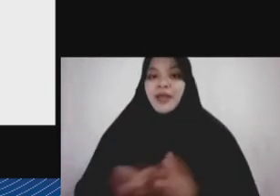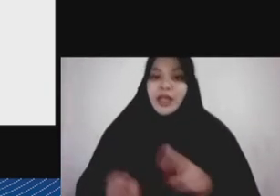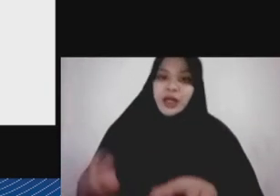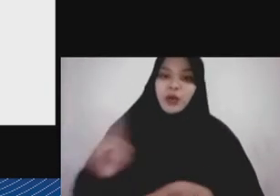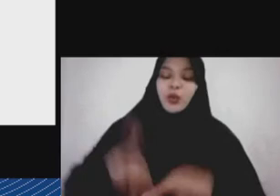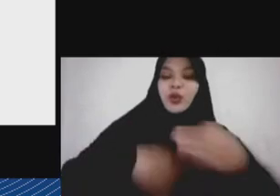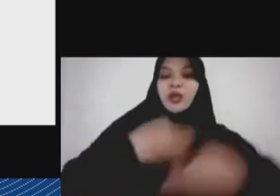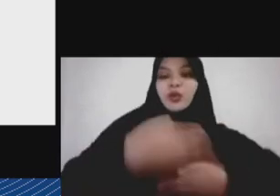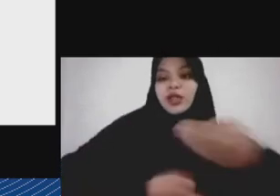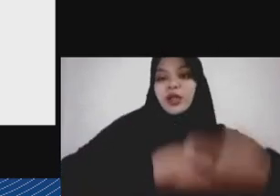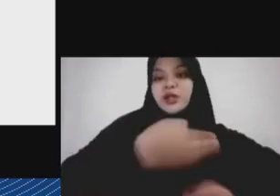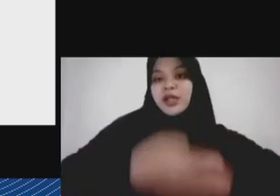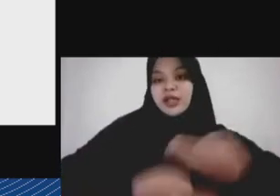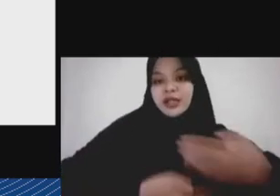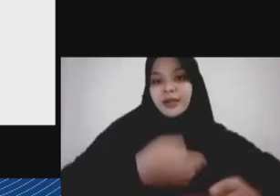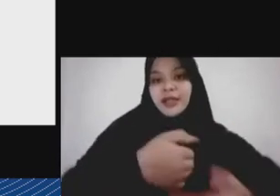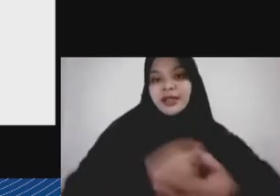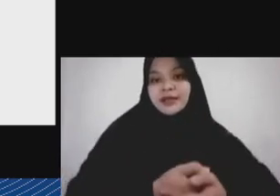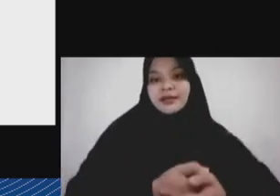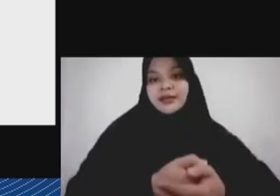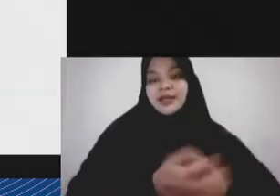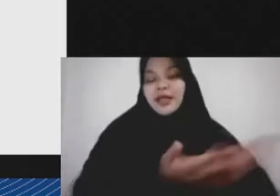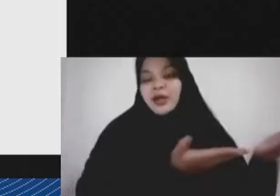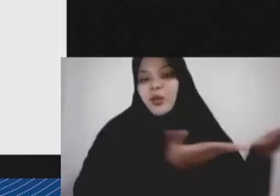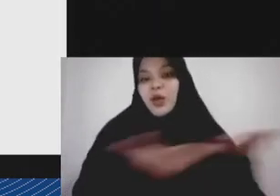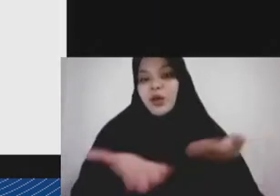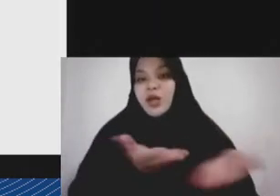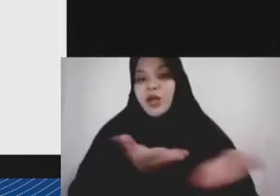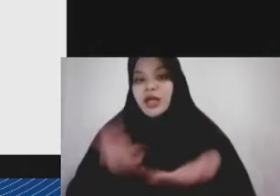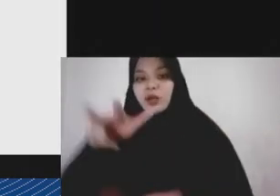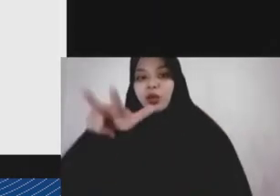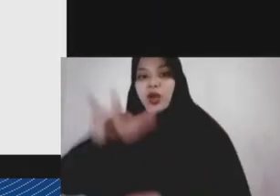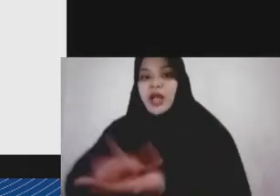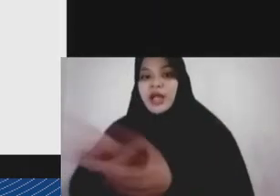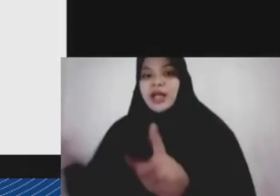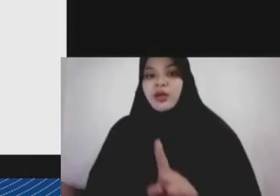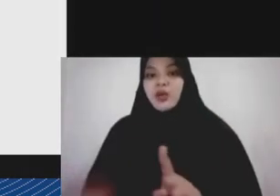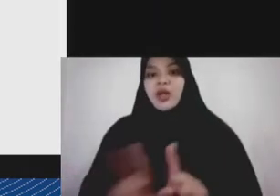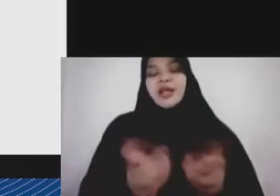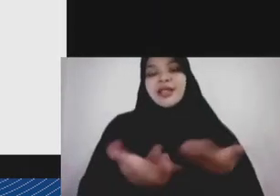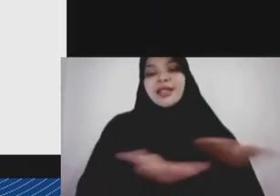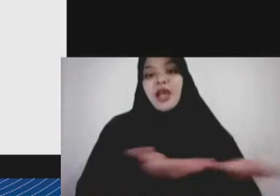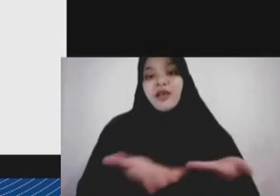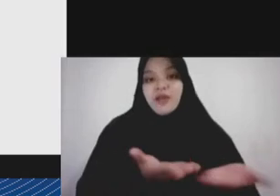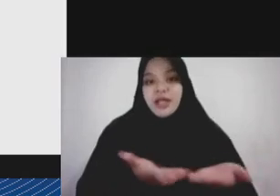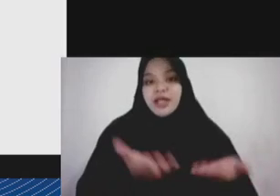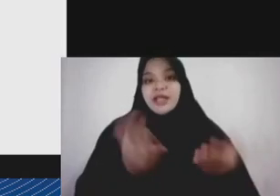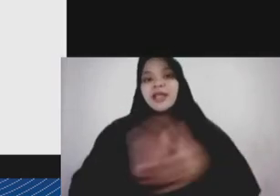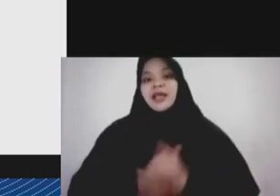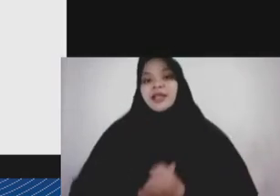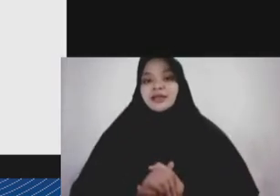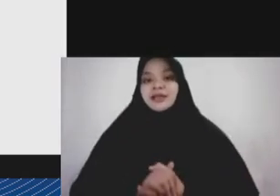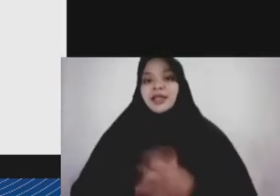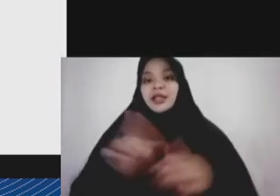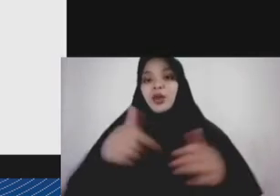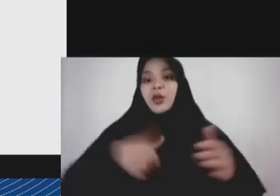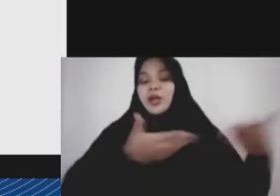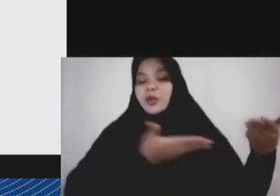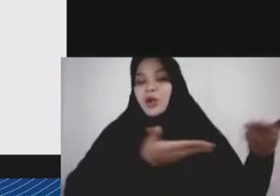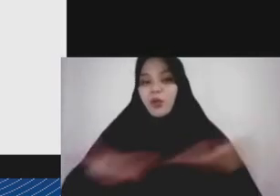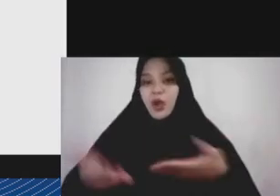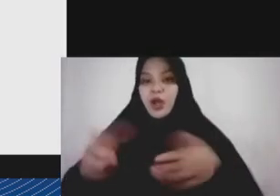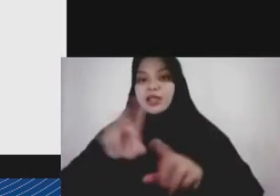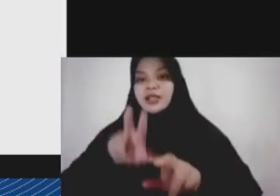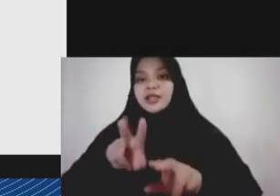effect of law enforcement and provide legal aid assistance services. And the fifth is to provide social rehabilitation